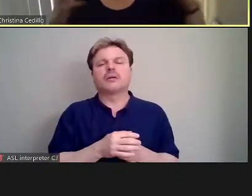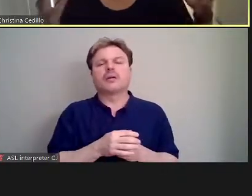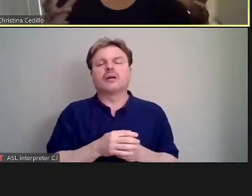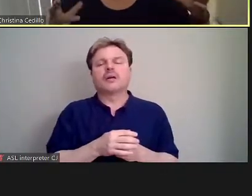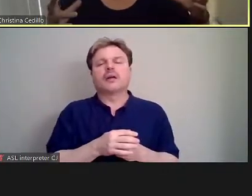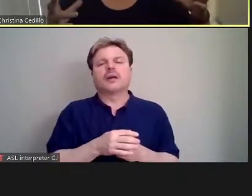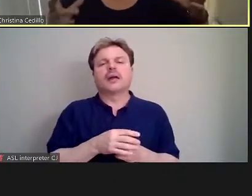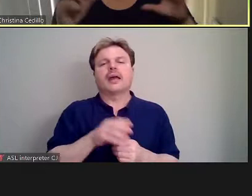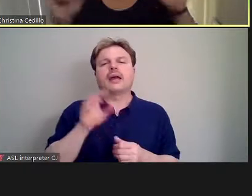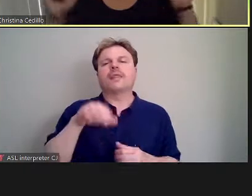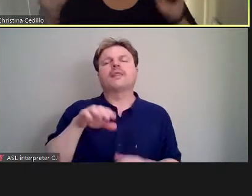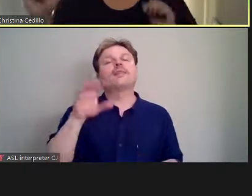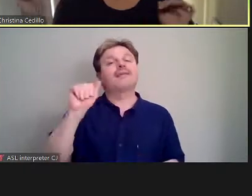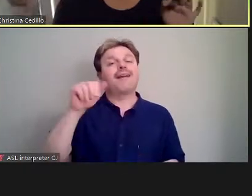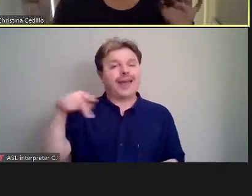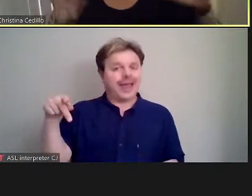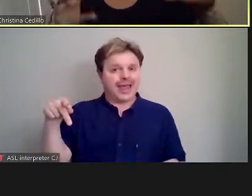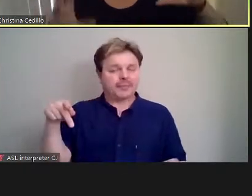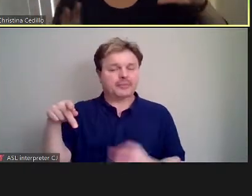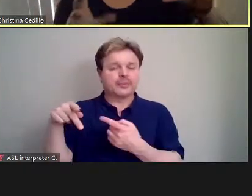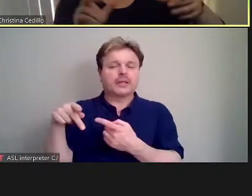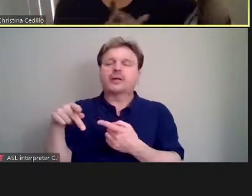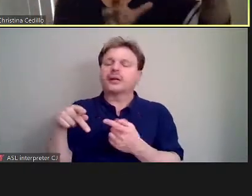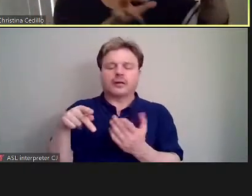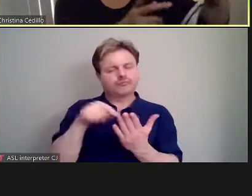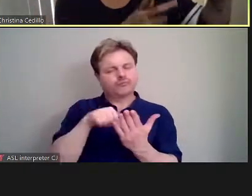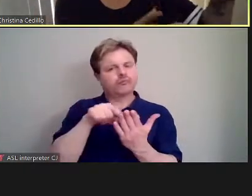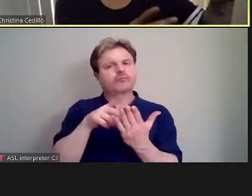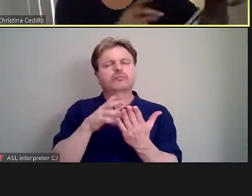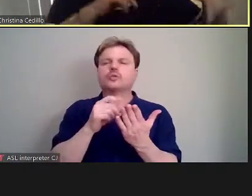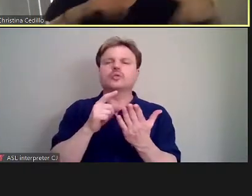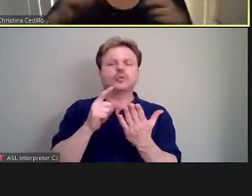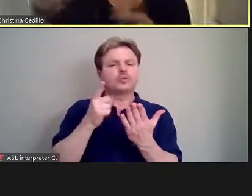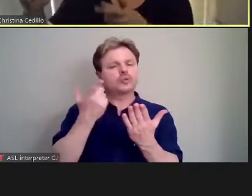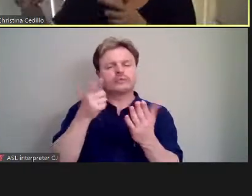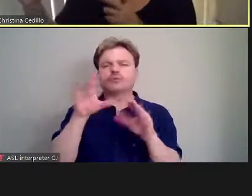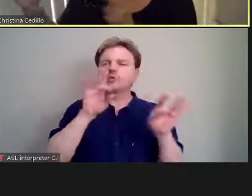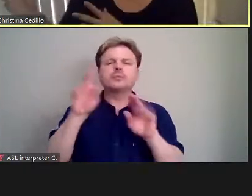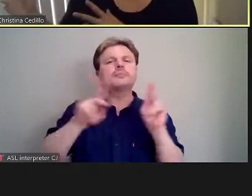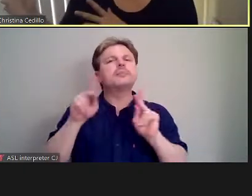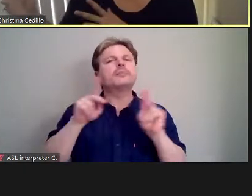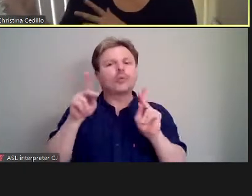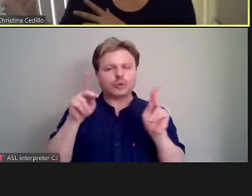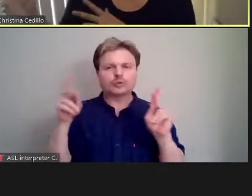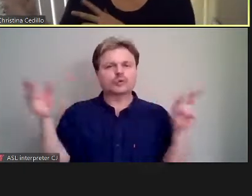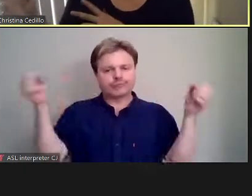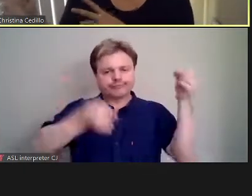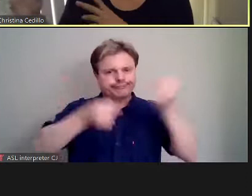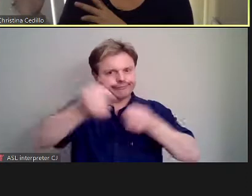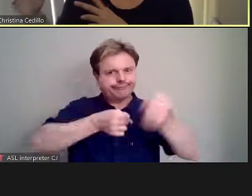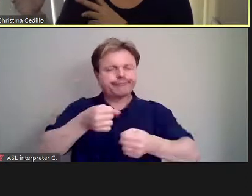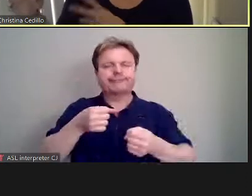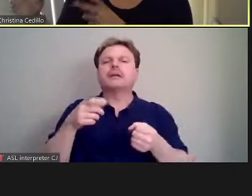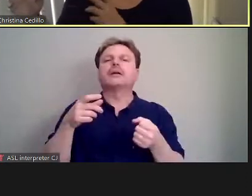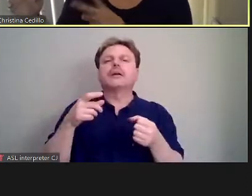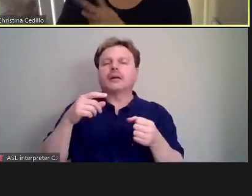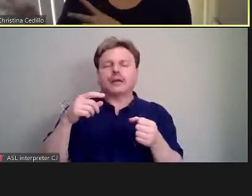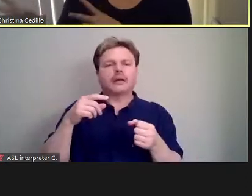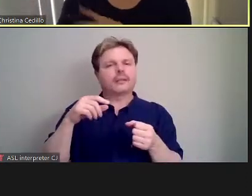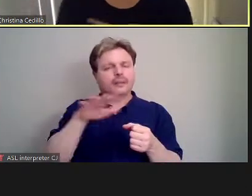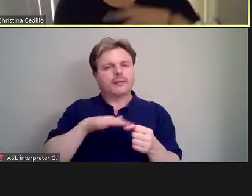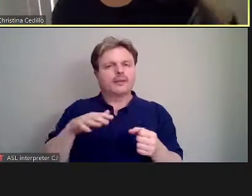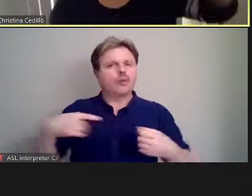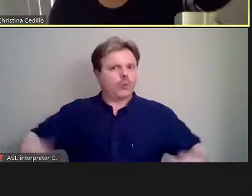the app gives you the choice to choose people to populate the space, including people with wheelchairs, right, who